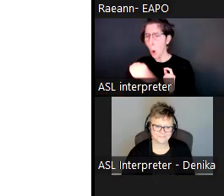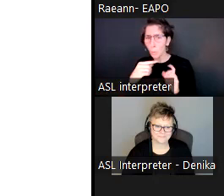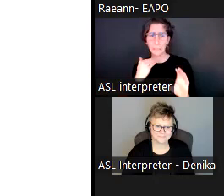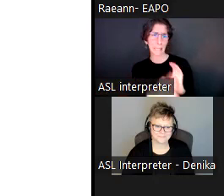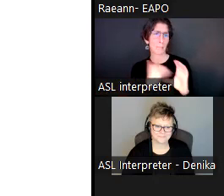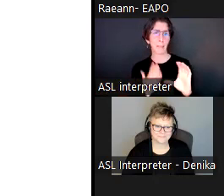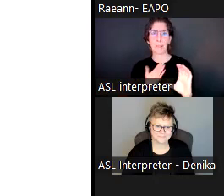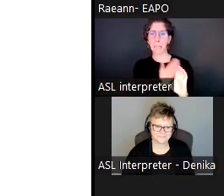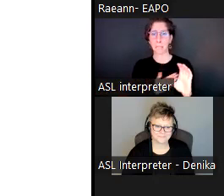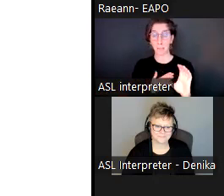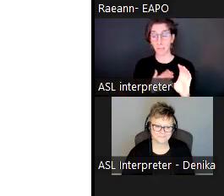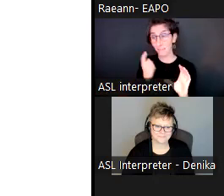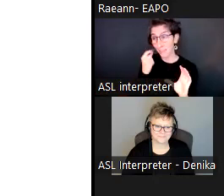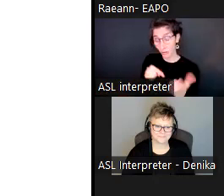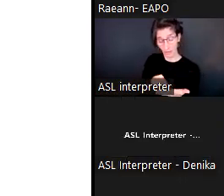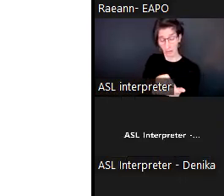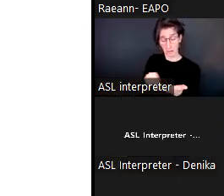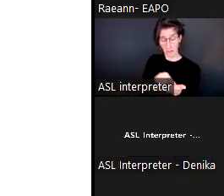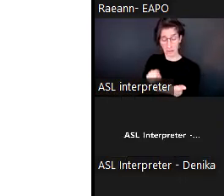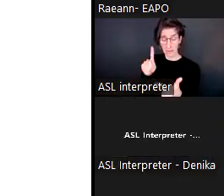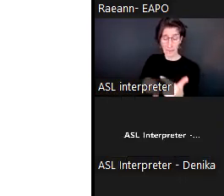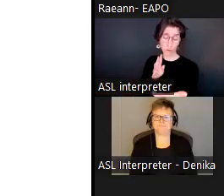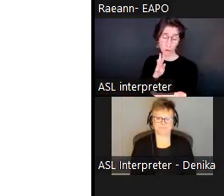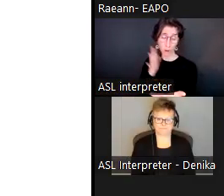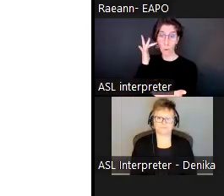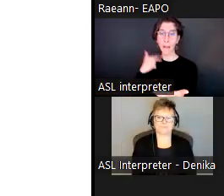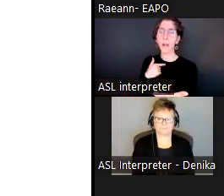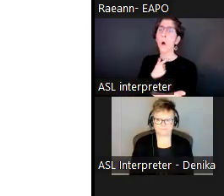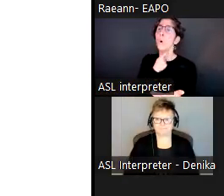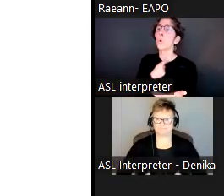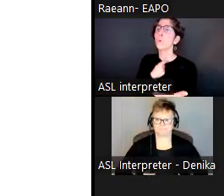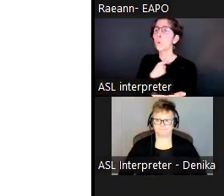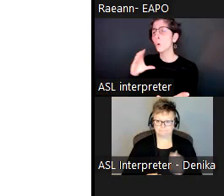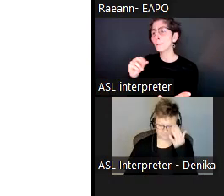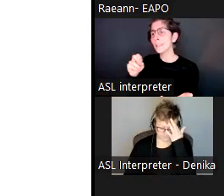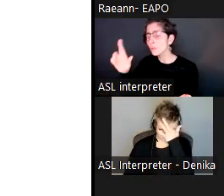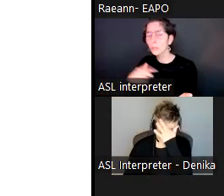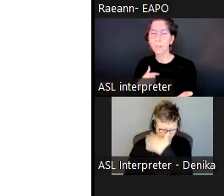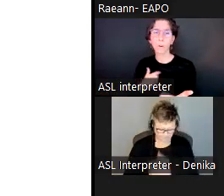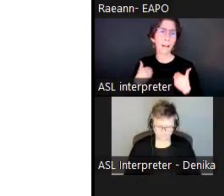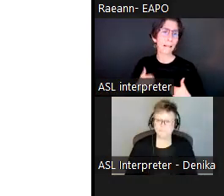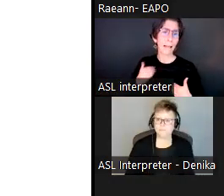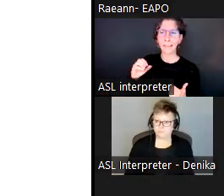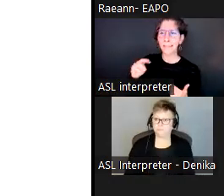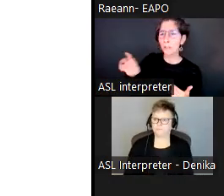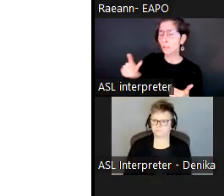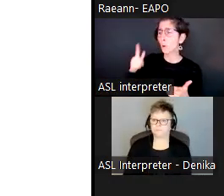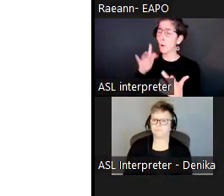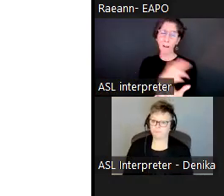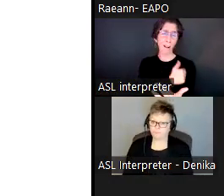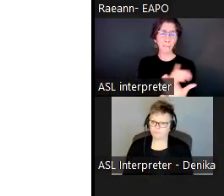And the reason they can't talk is because they have throat cancer or lung cancer, or they don't have good service in the